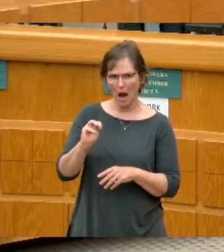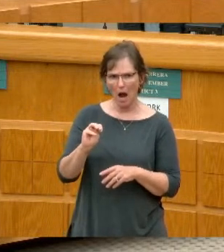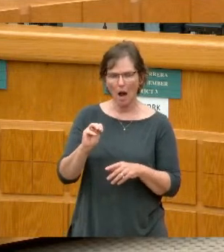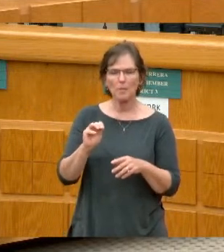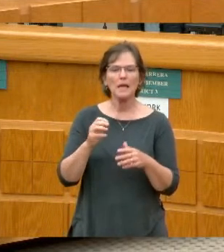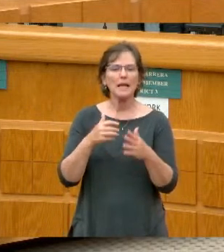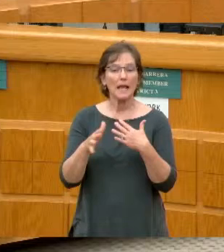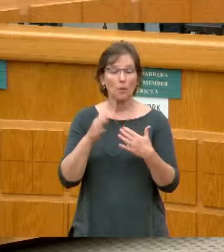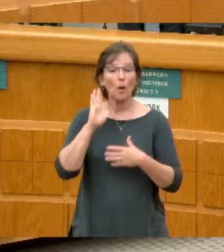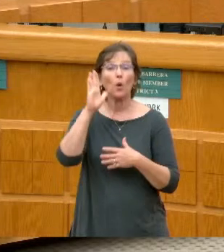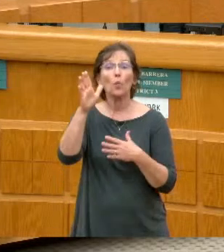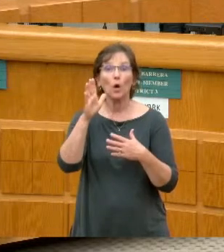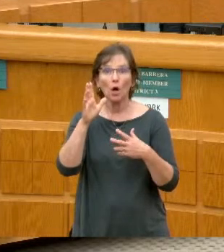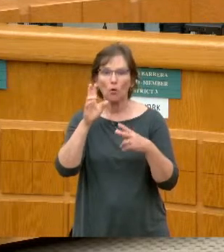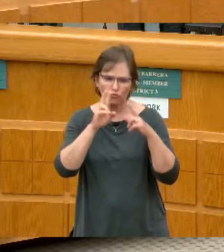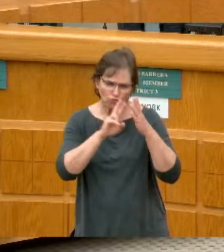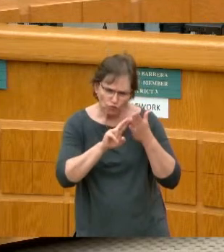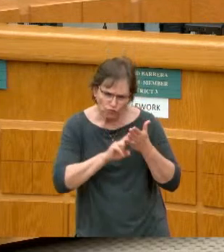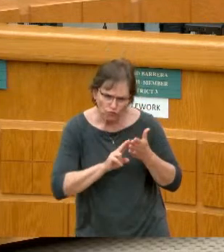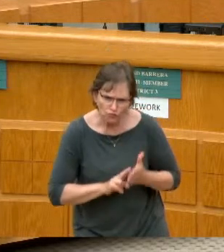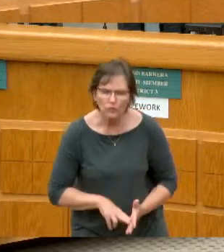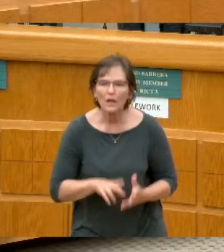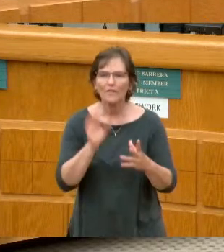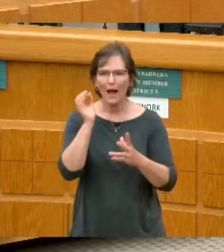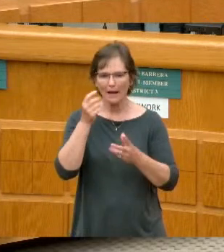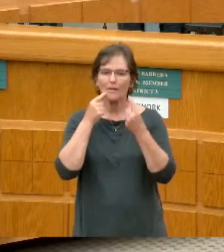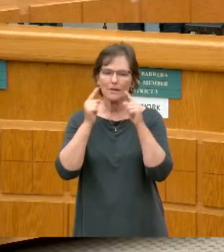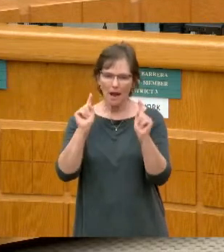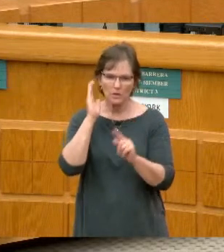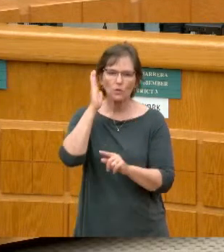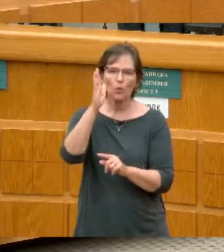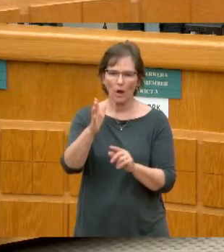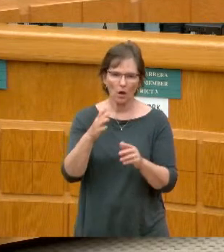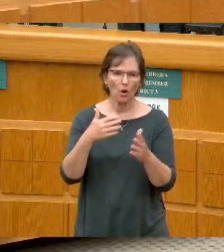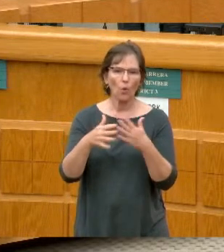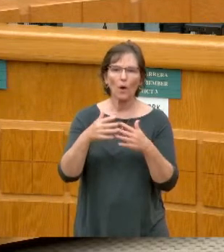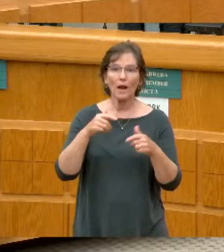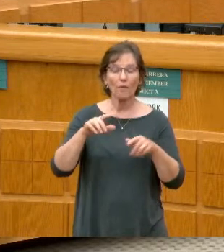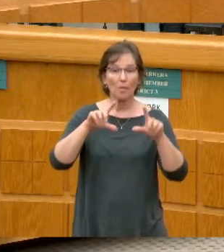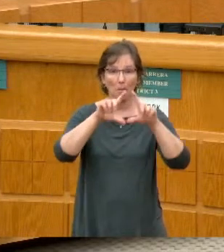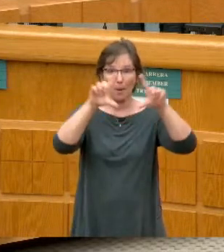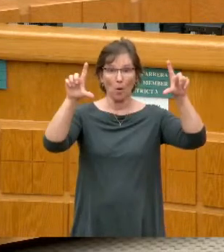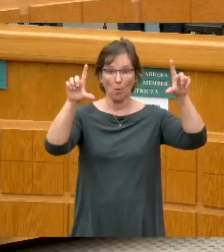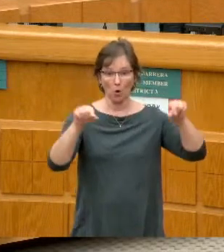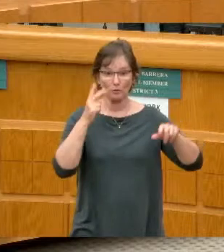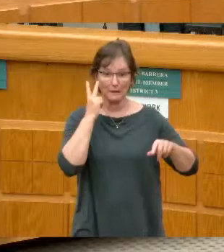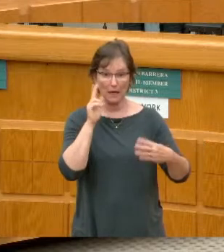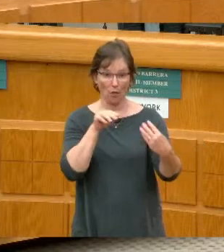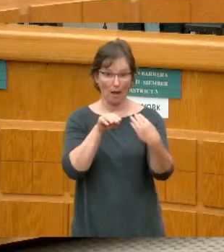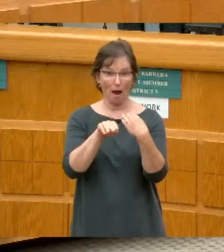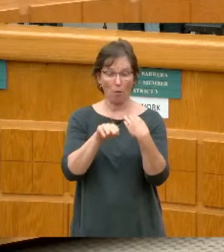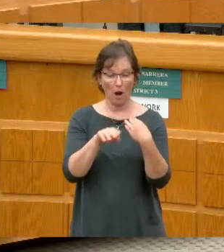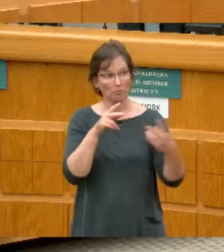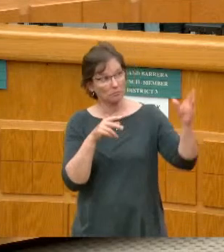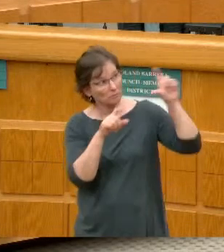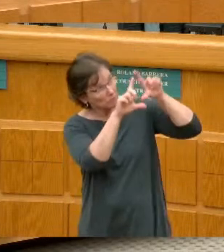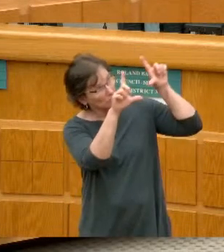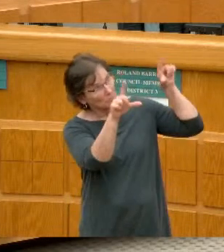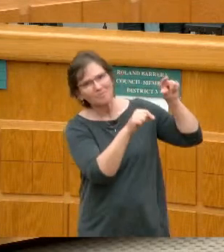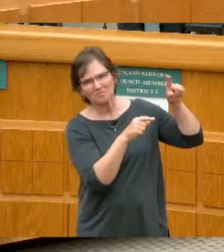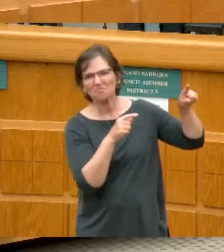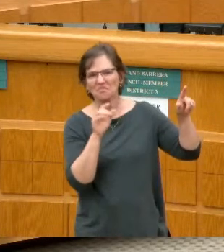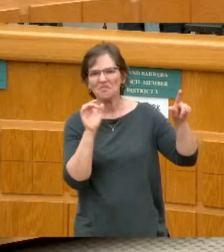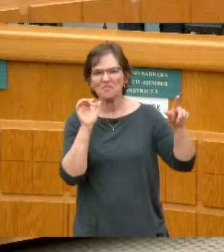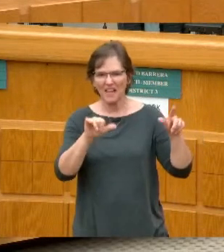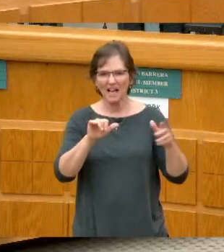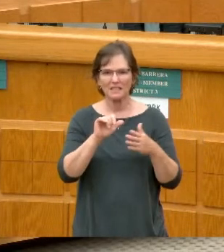it was changed to .com. So now I'm wondering if it's .org or .com. We'll get back to you on that. I know it says .org, but I was told